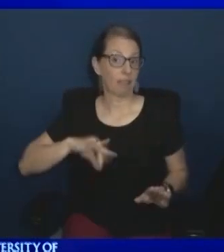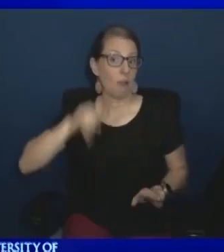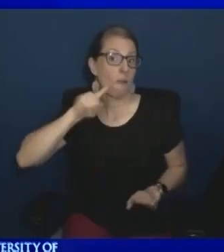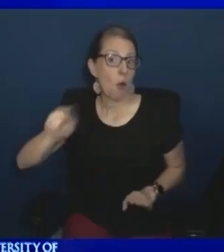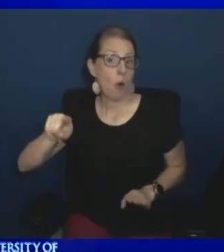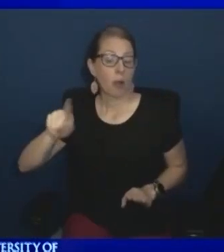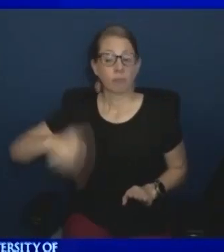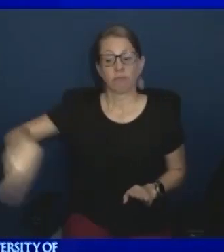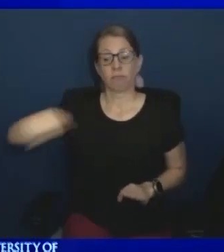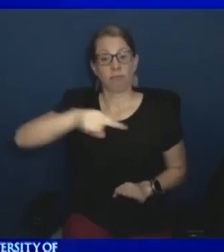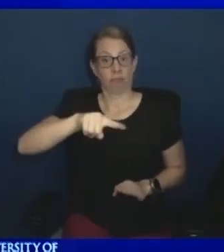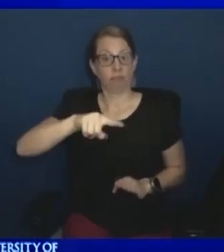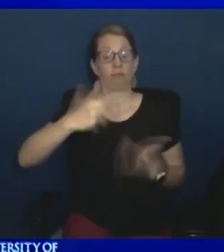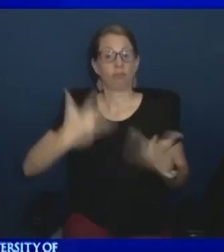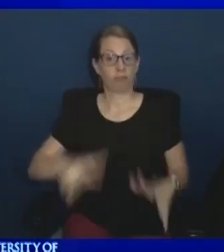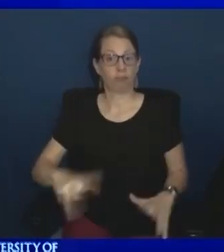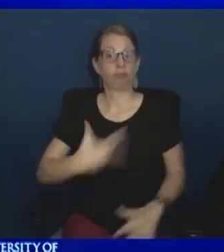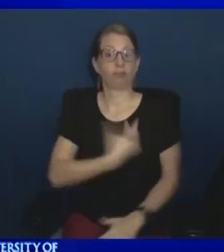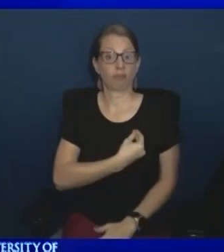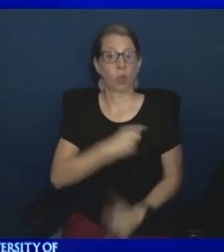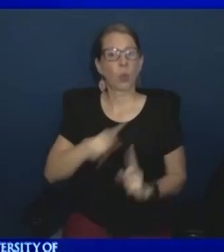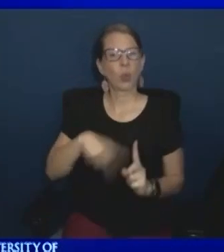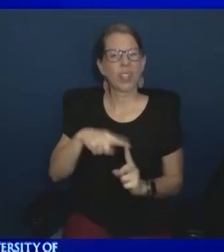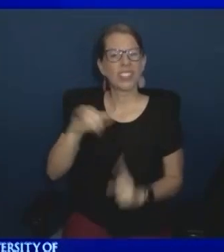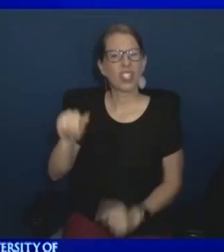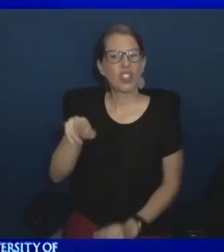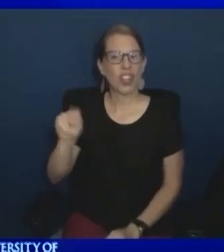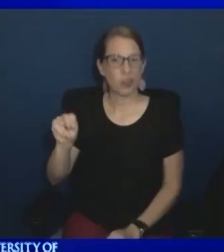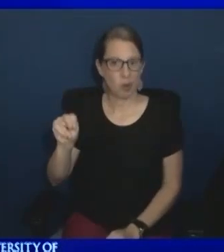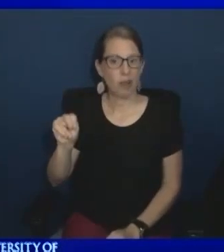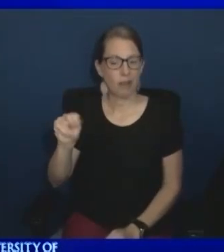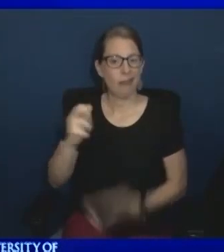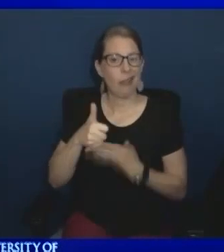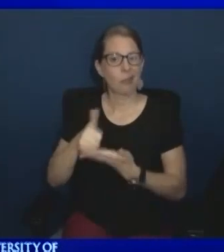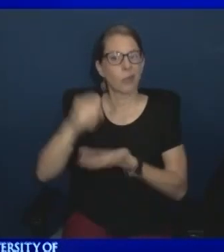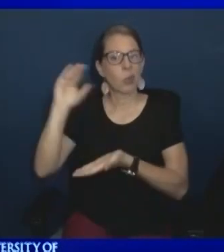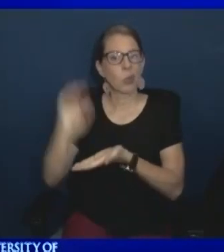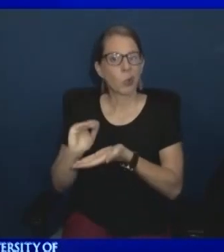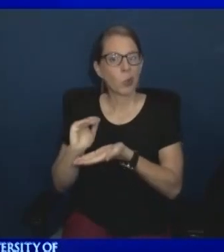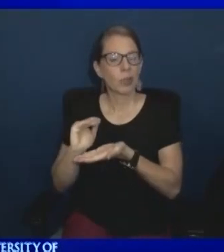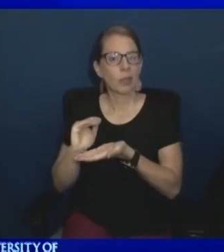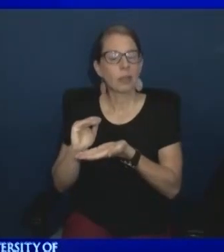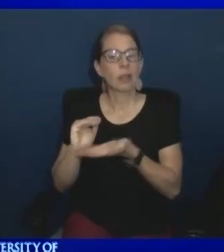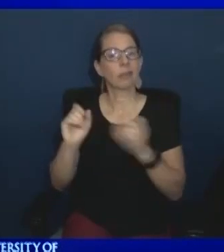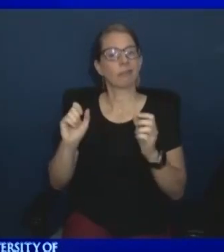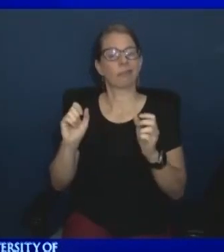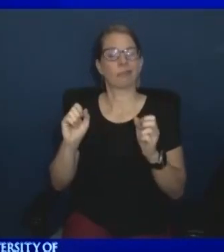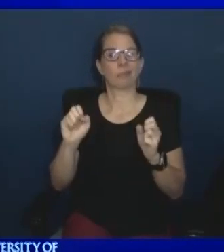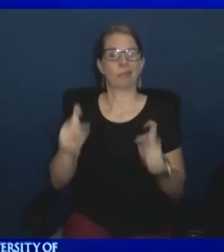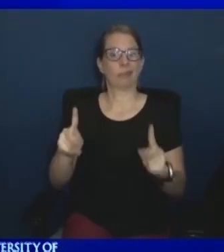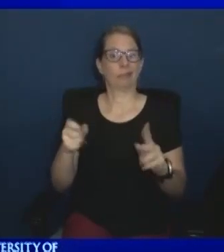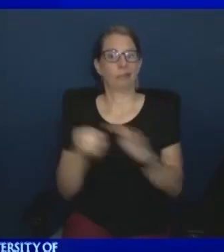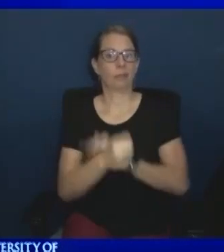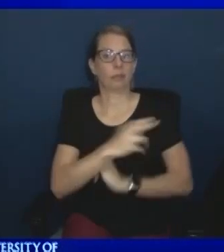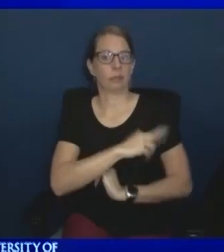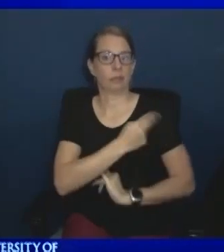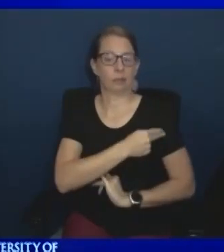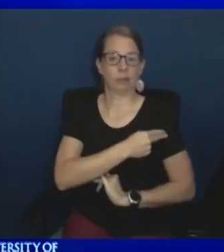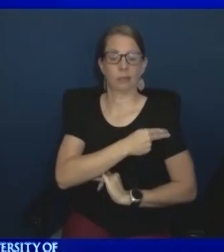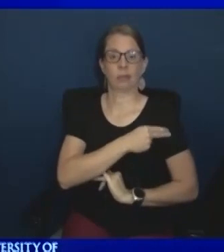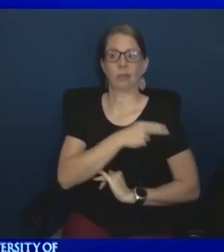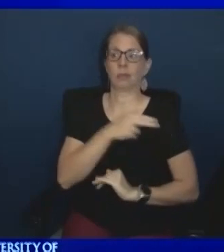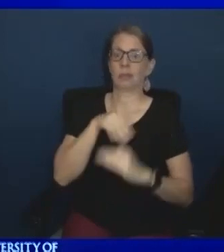were vaccinated, even in January, in helping reduce their chance of going to the hospital, going to the ICU, and